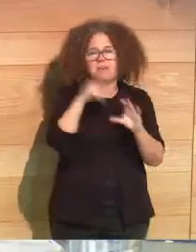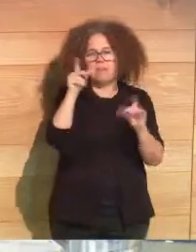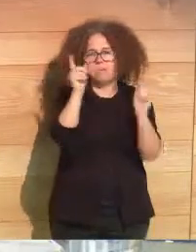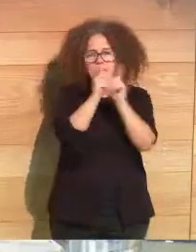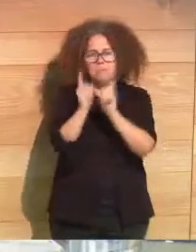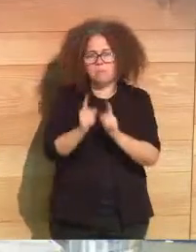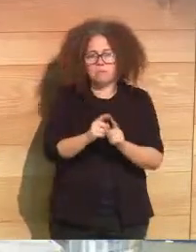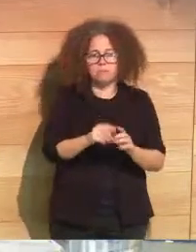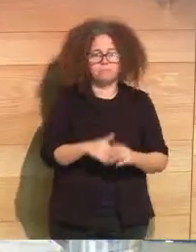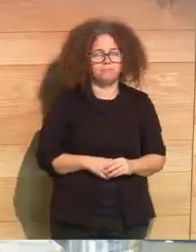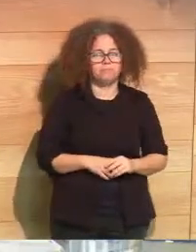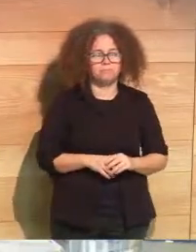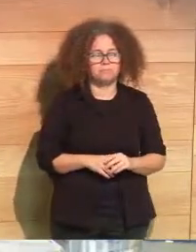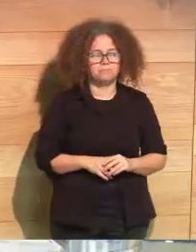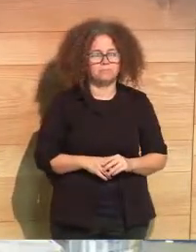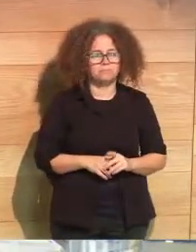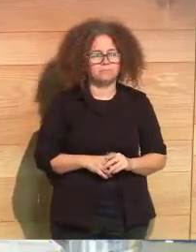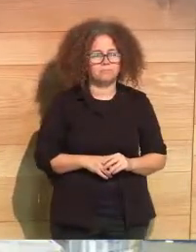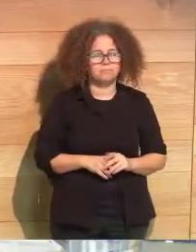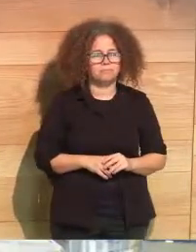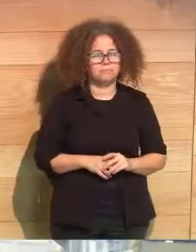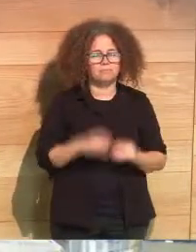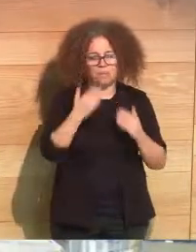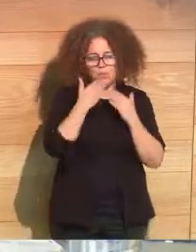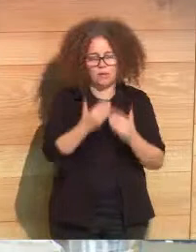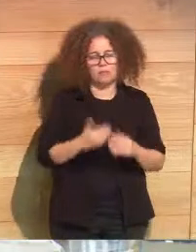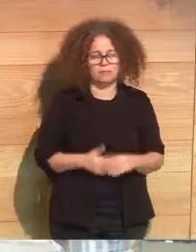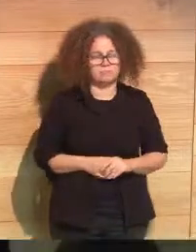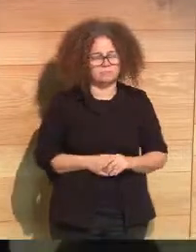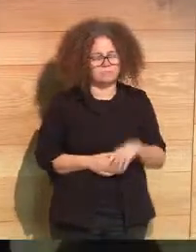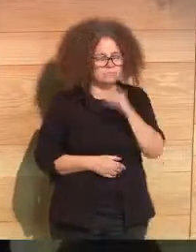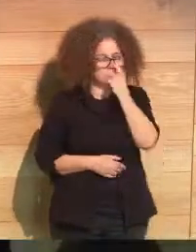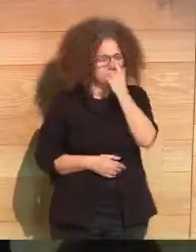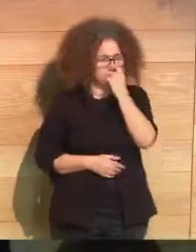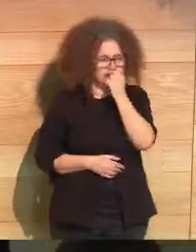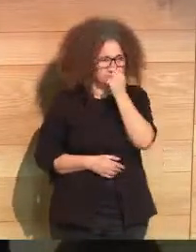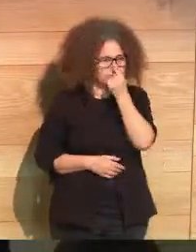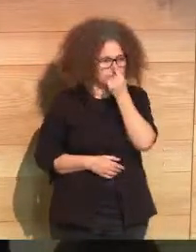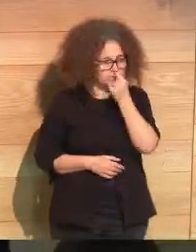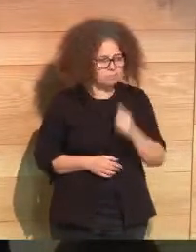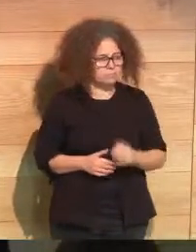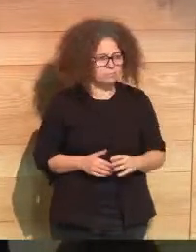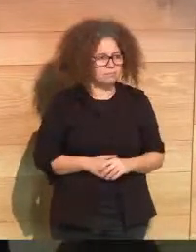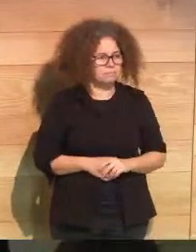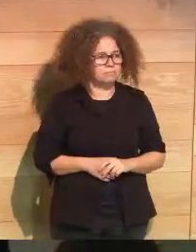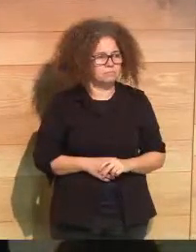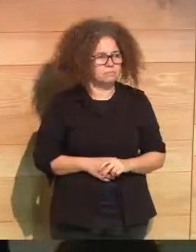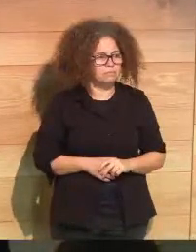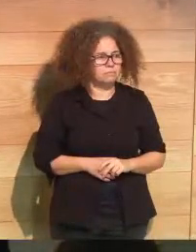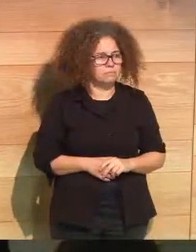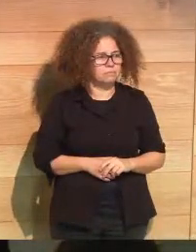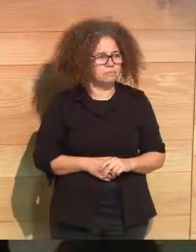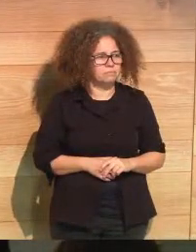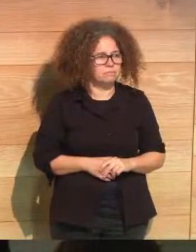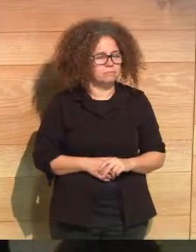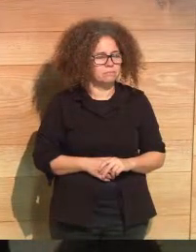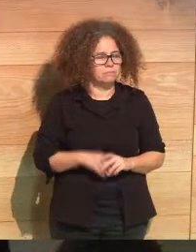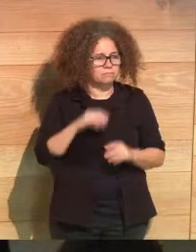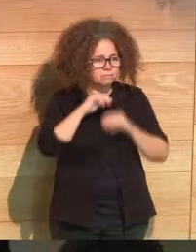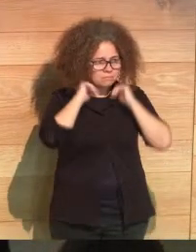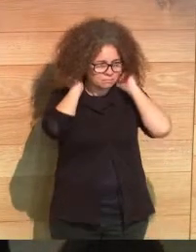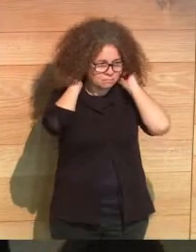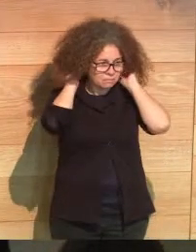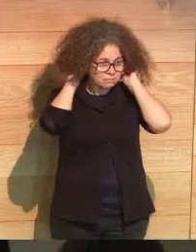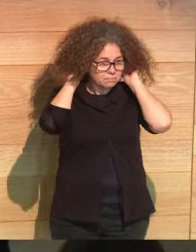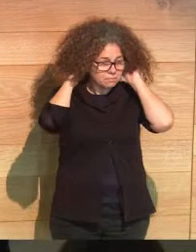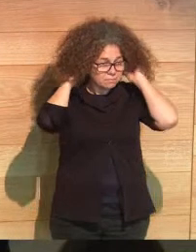exhibition. We will watch a small clip of every piece and we'll comment on it. Thank you. So first, I'm going to continue with the